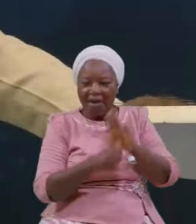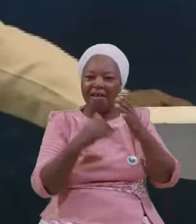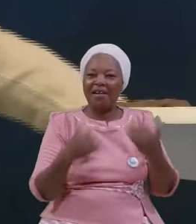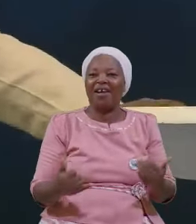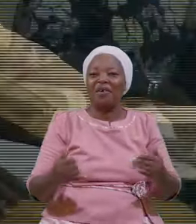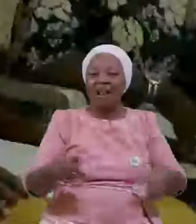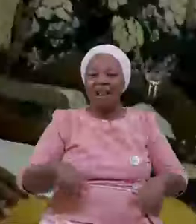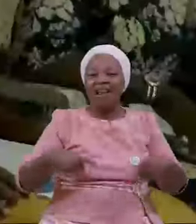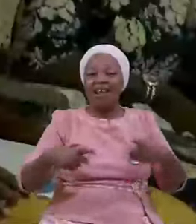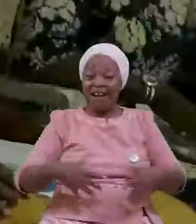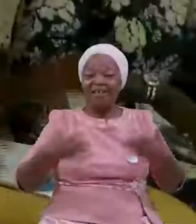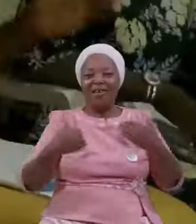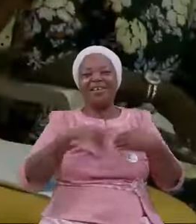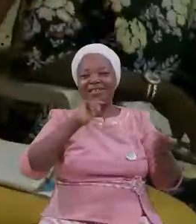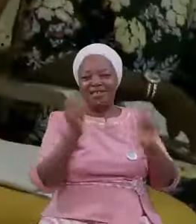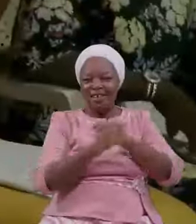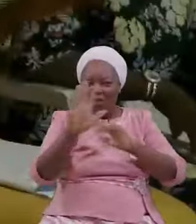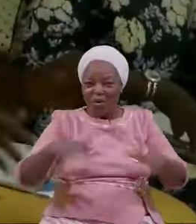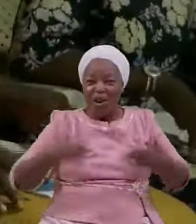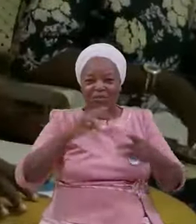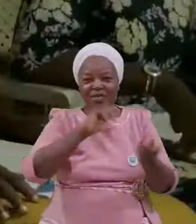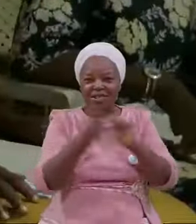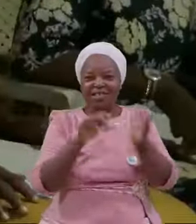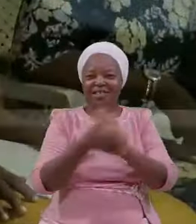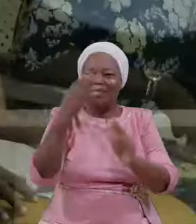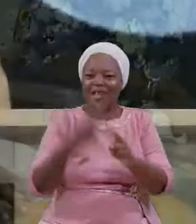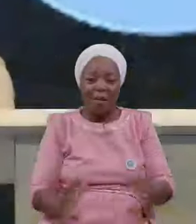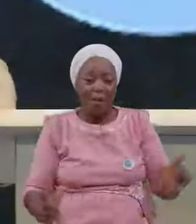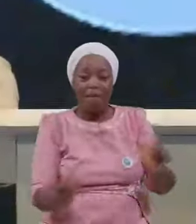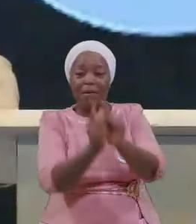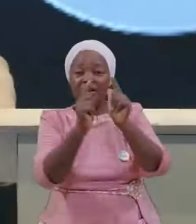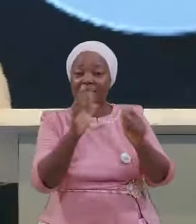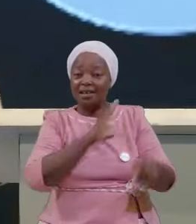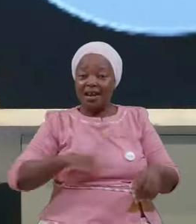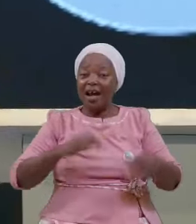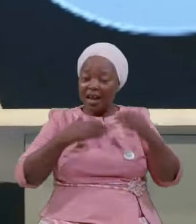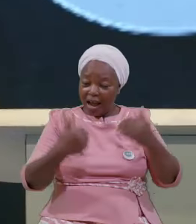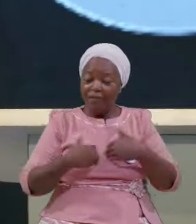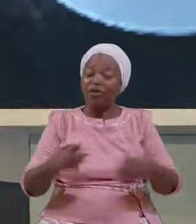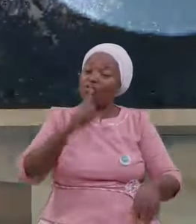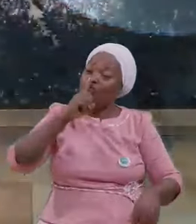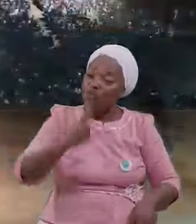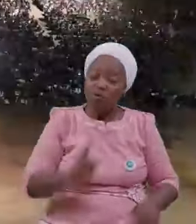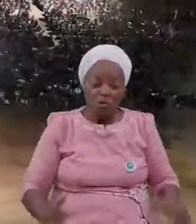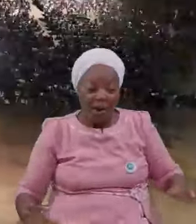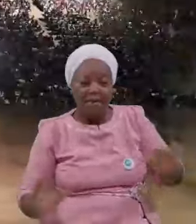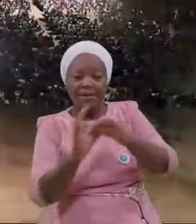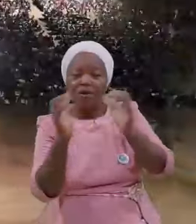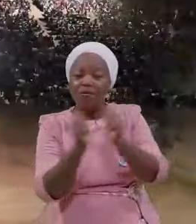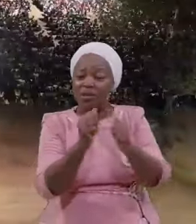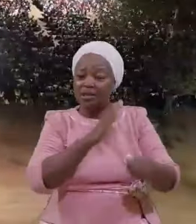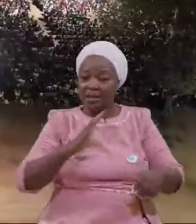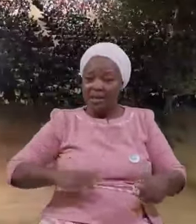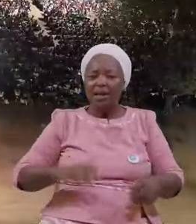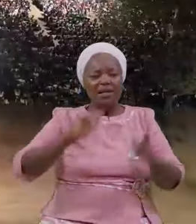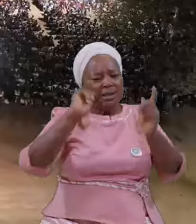life will change. Meeting Christ, having real encounter with Christ, changes